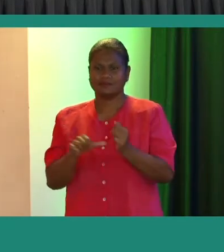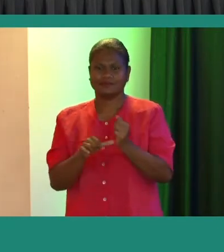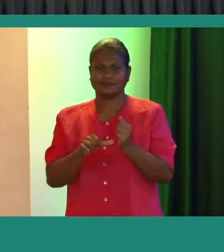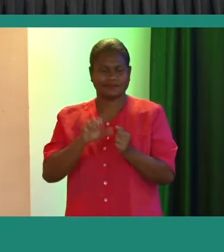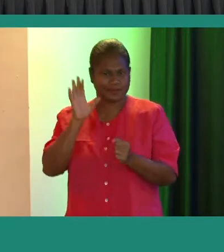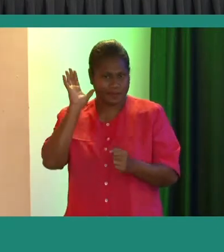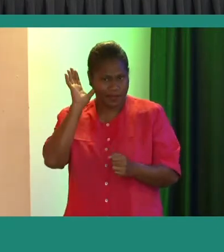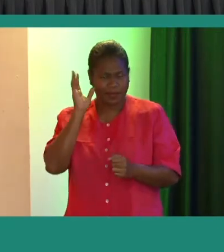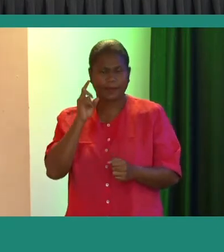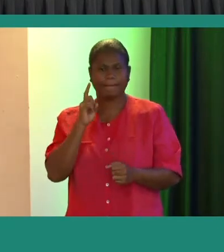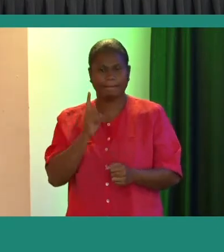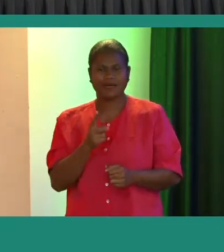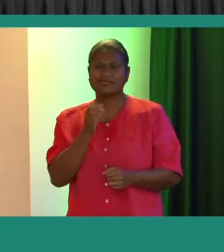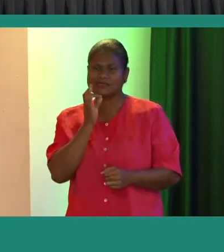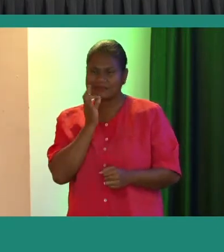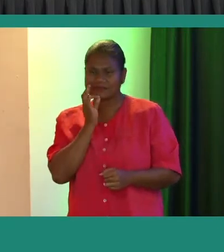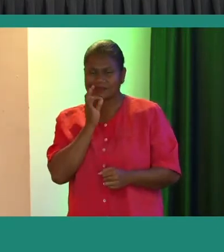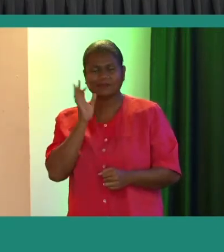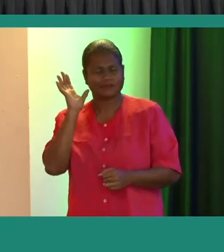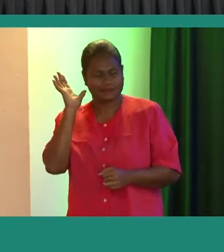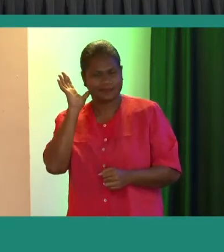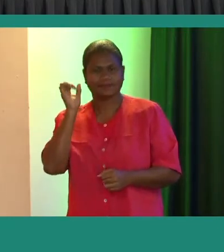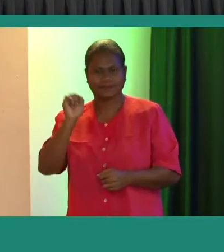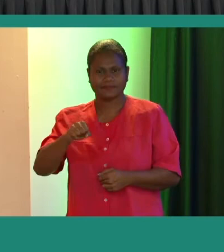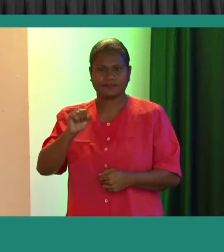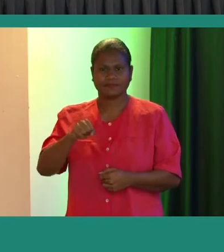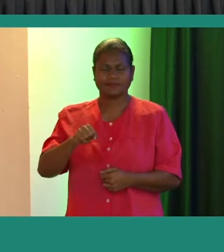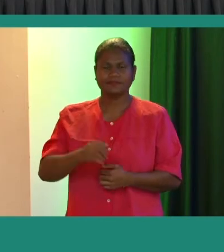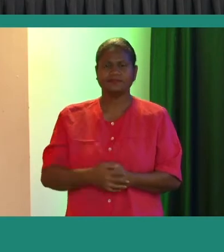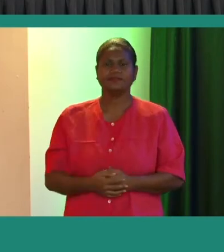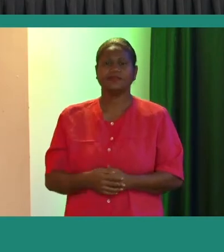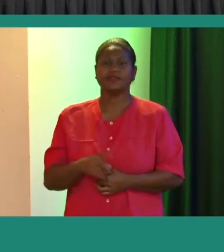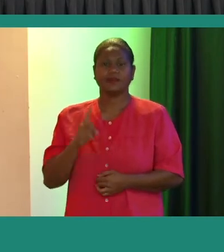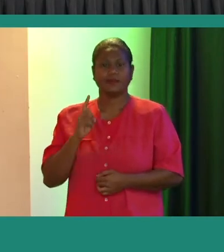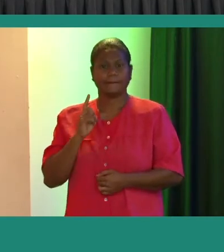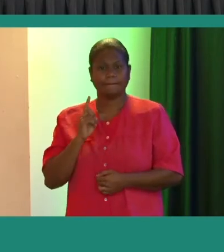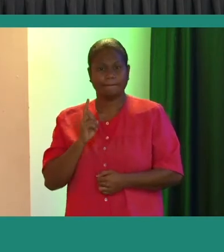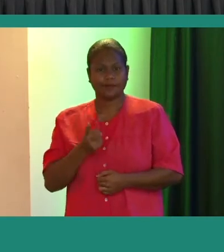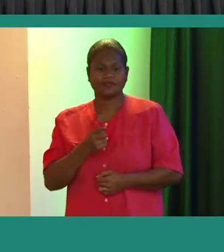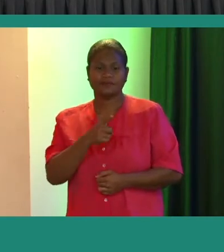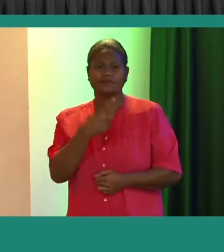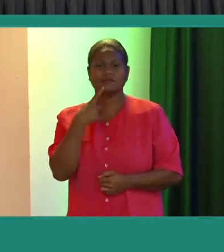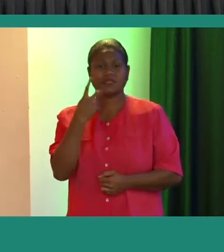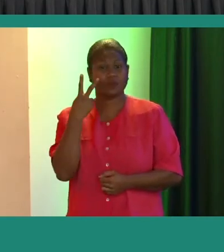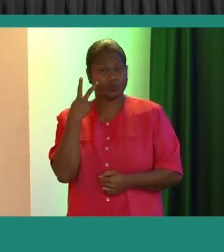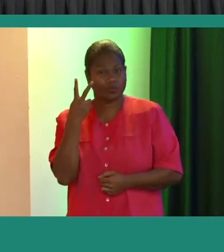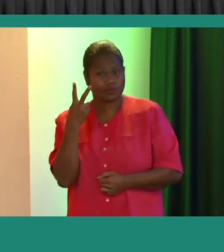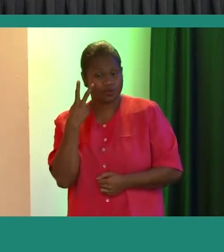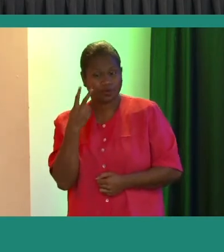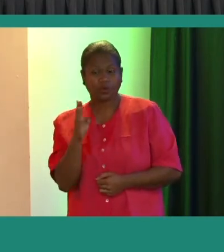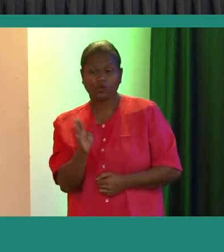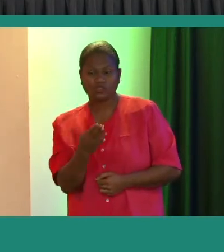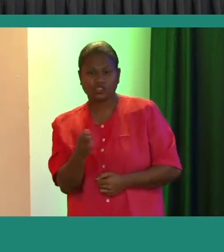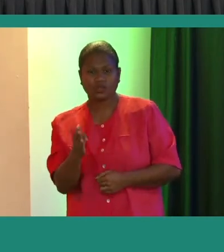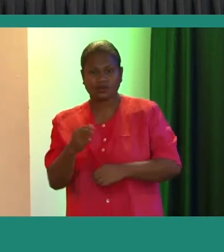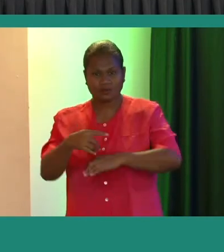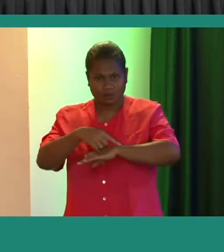the review that was done, there needs to be more support in terms of